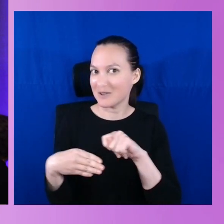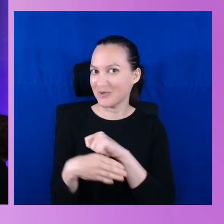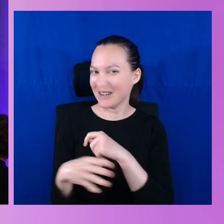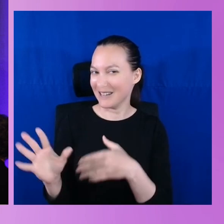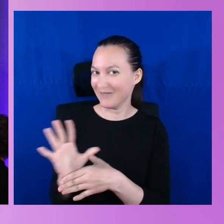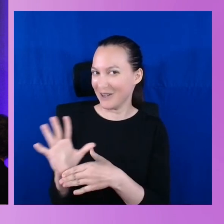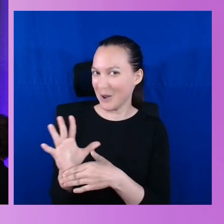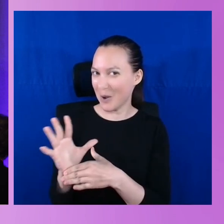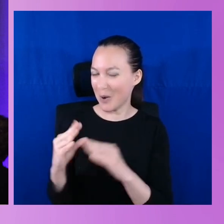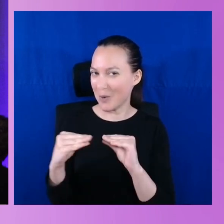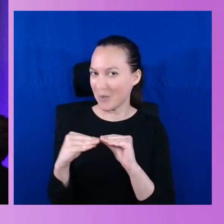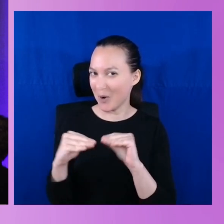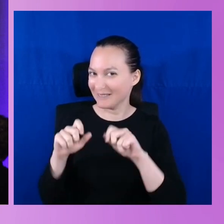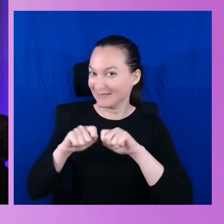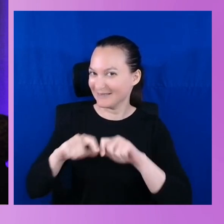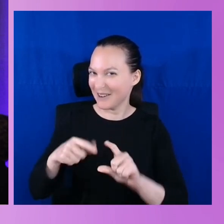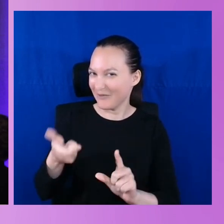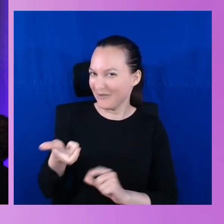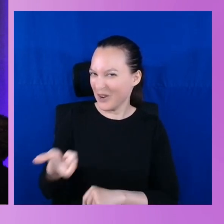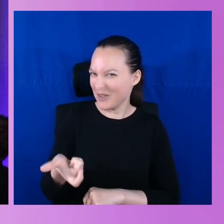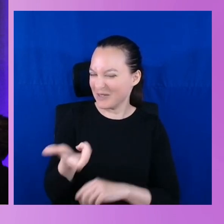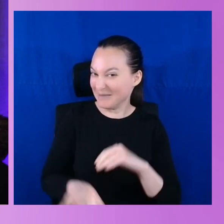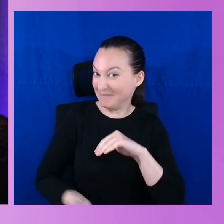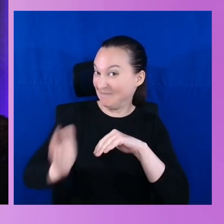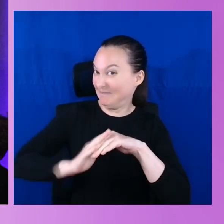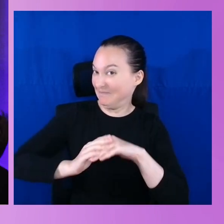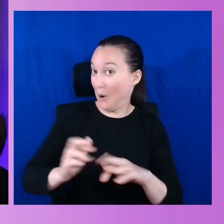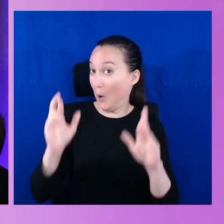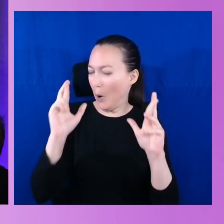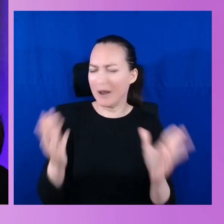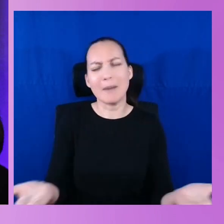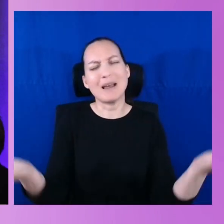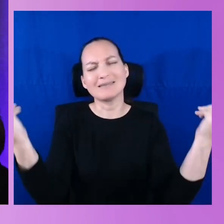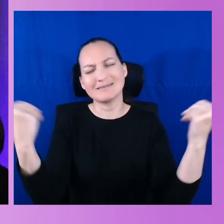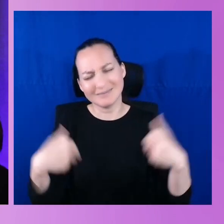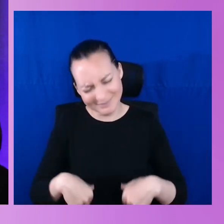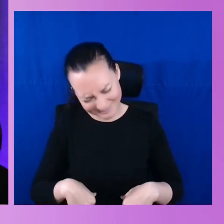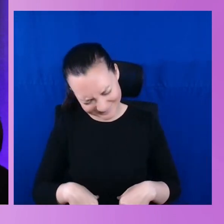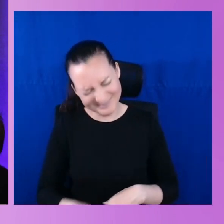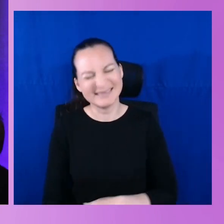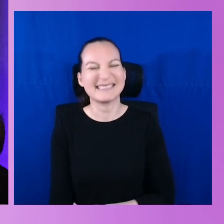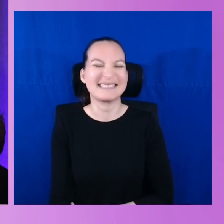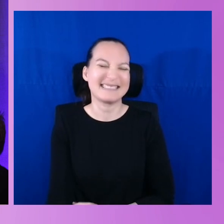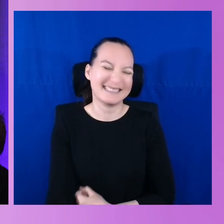lot more views. I hope. Bring it on.